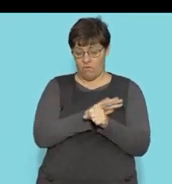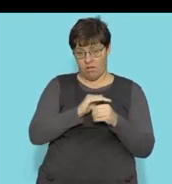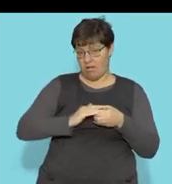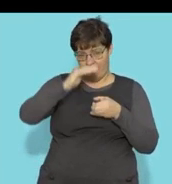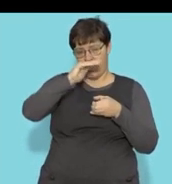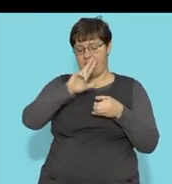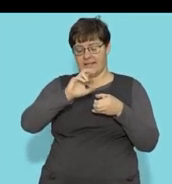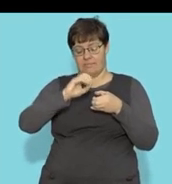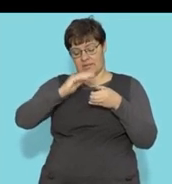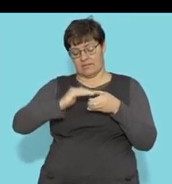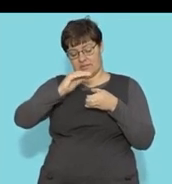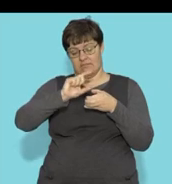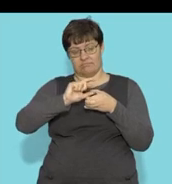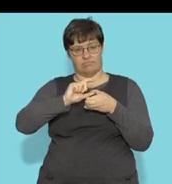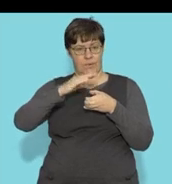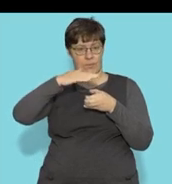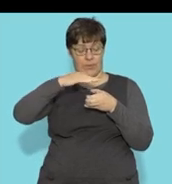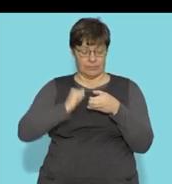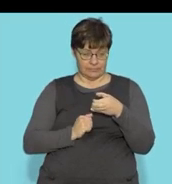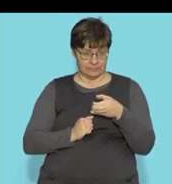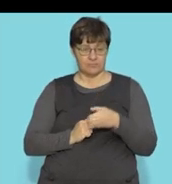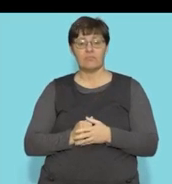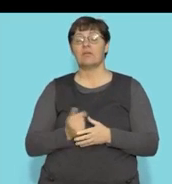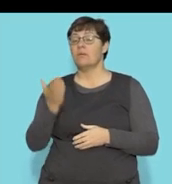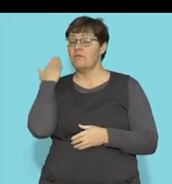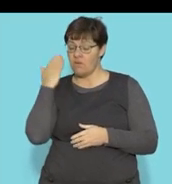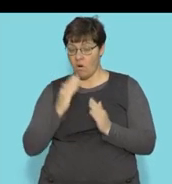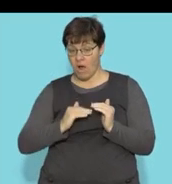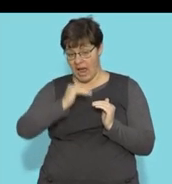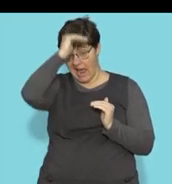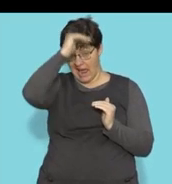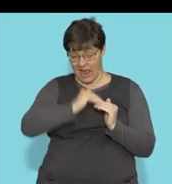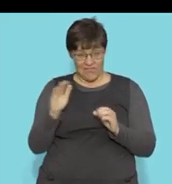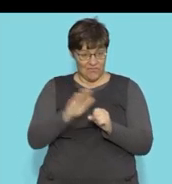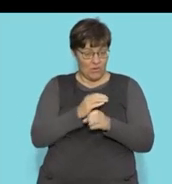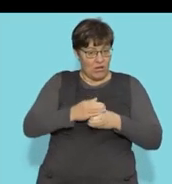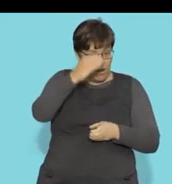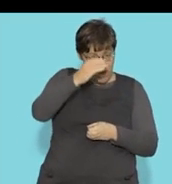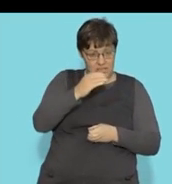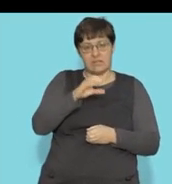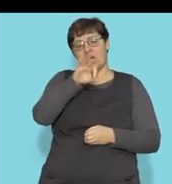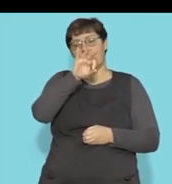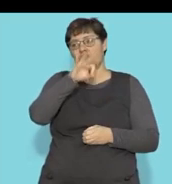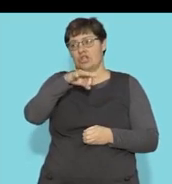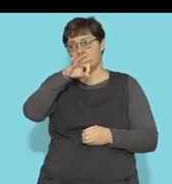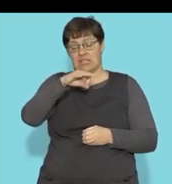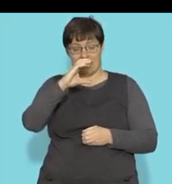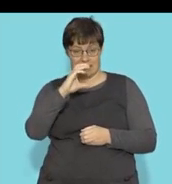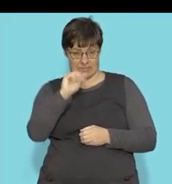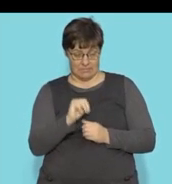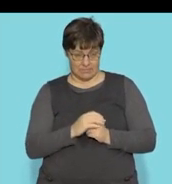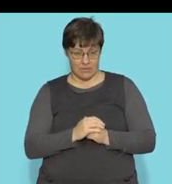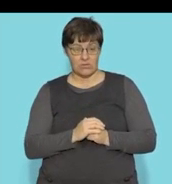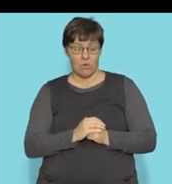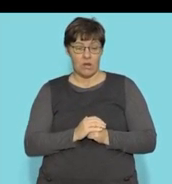So in the previous slide, we worked out that the height is 13 centimeters. So if I'm considering the water